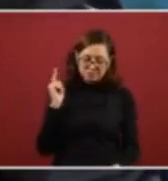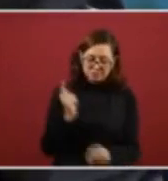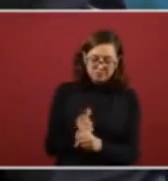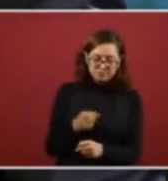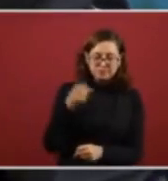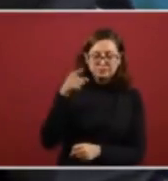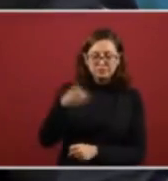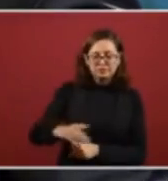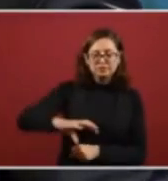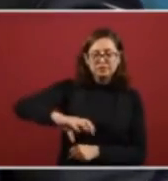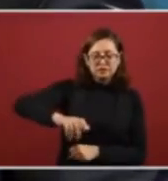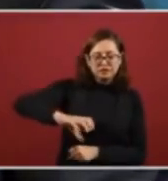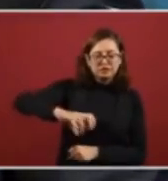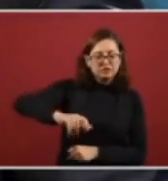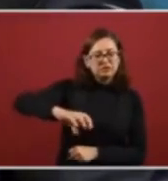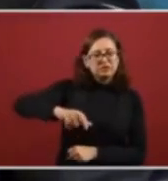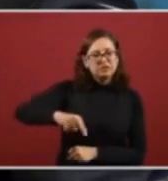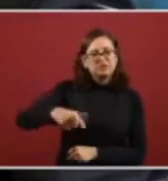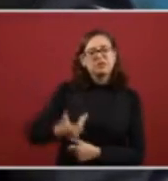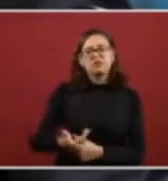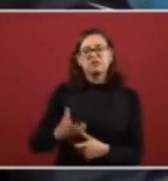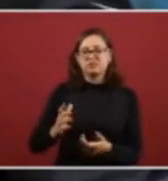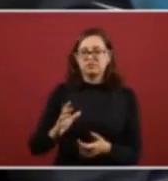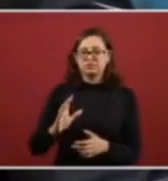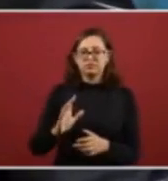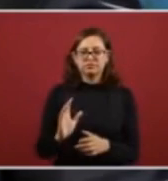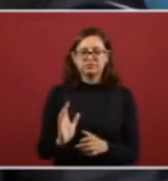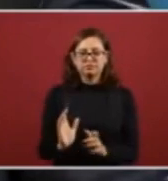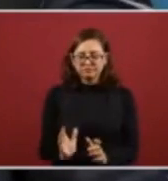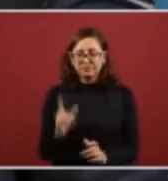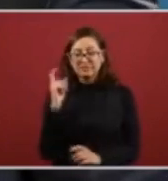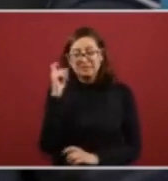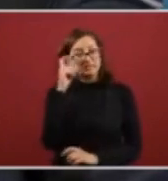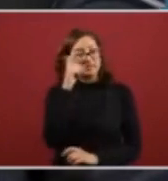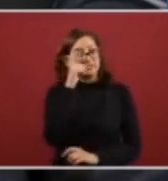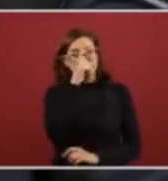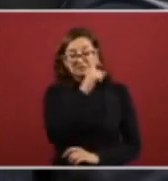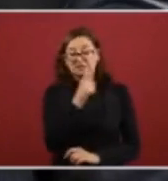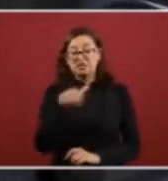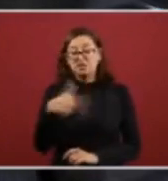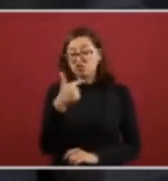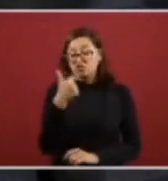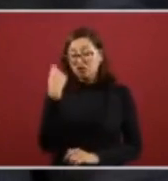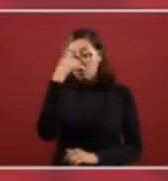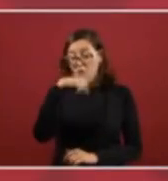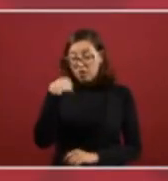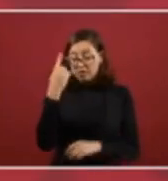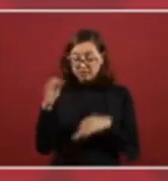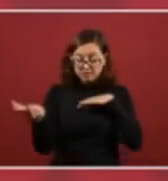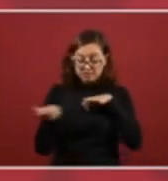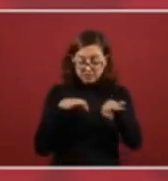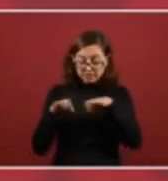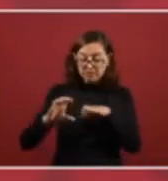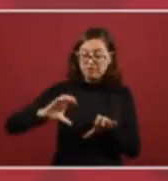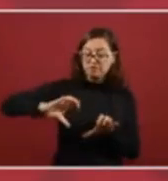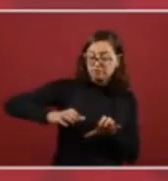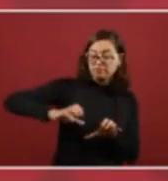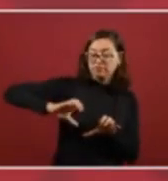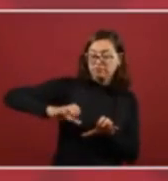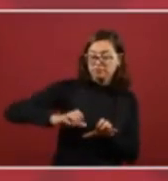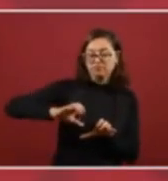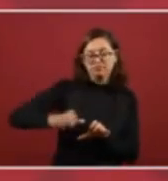Pemex workers were able to find the valve, and it was just a matter of closing it. So less than 12 hours, they